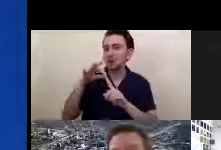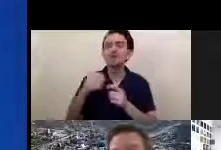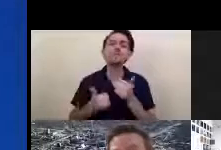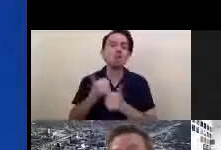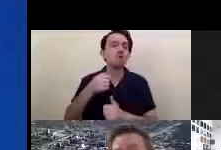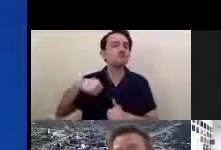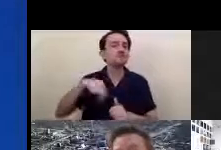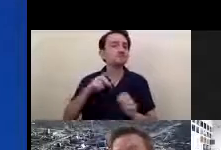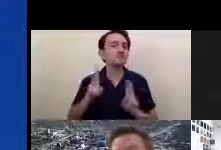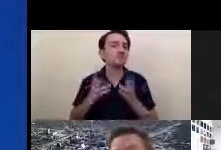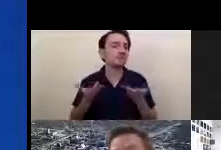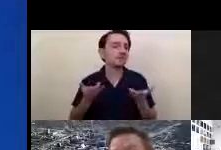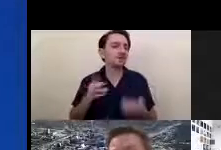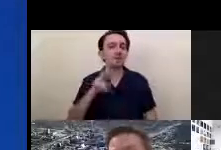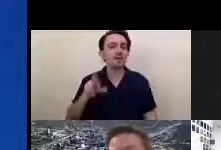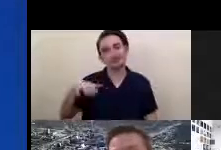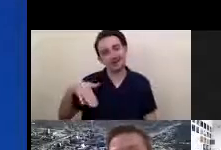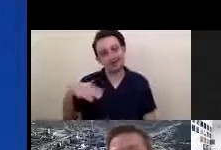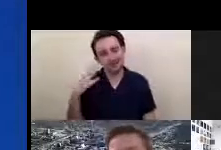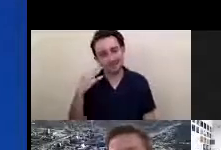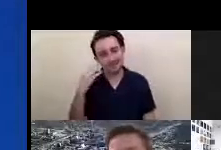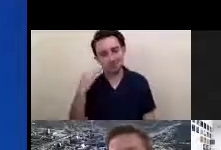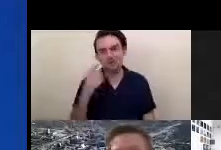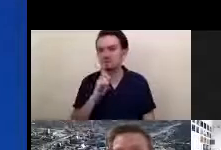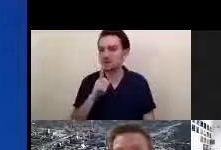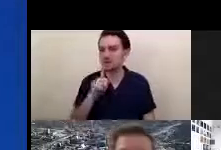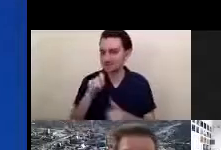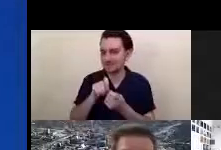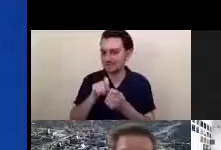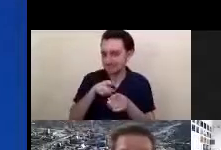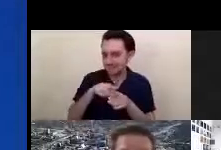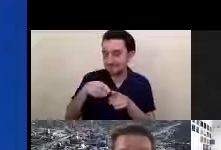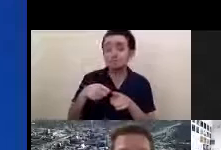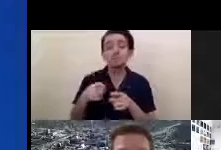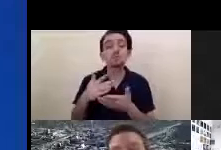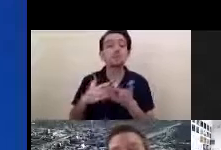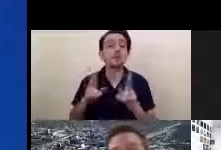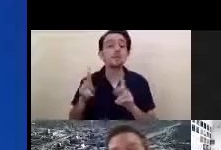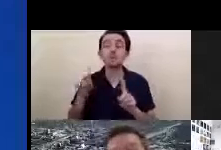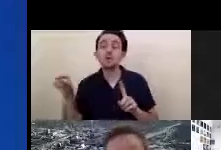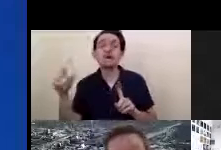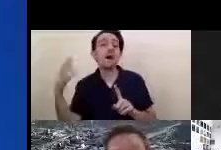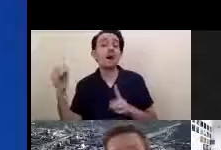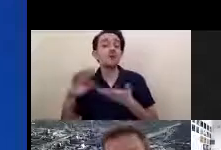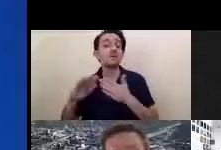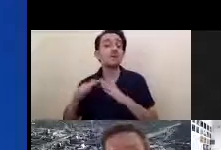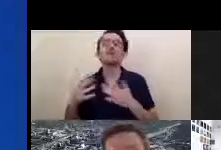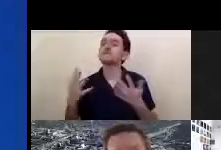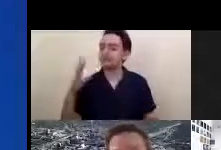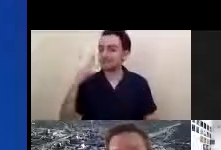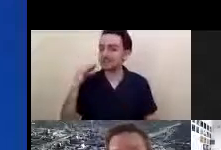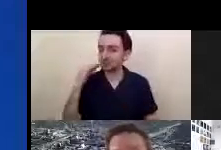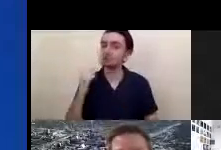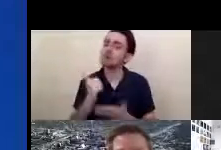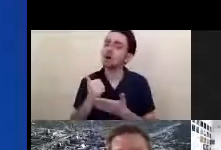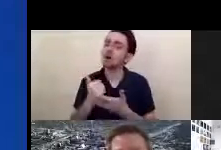that have done that sort of thing, and if we could, one, partner with some local folks, and also, most importantly, partner with this team